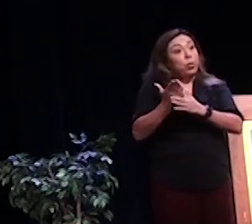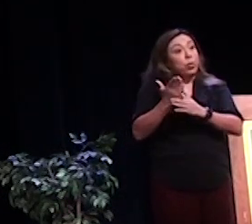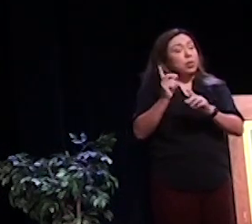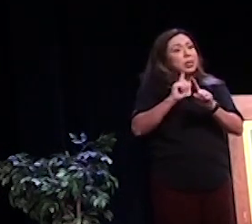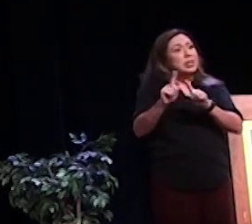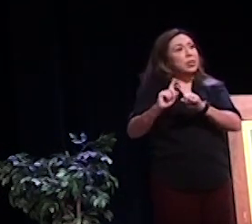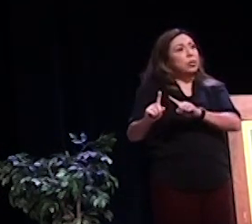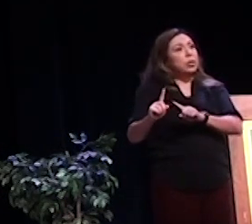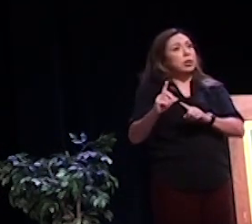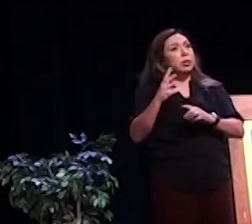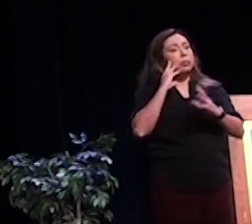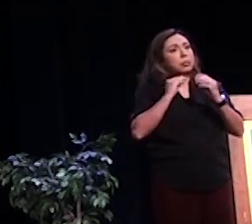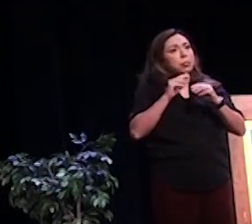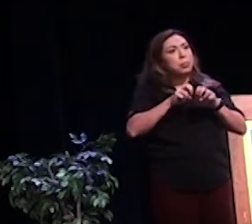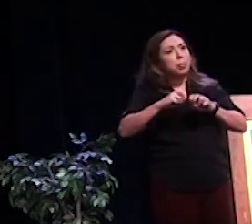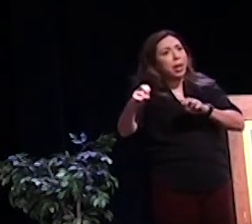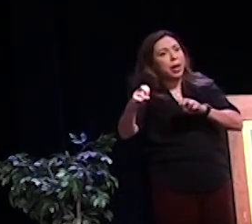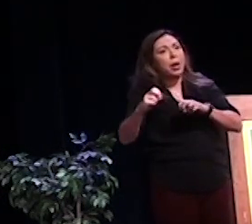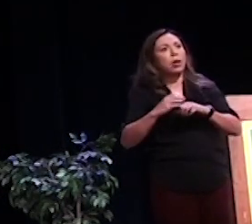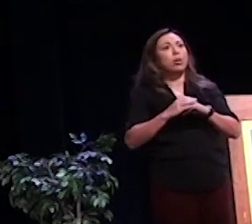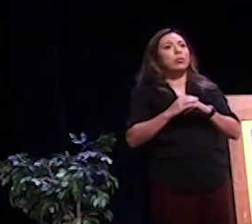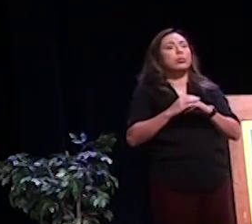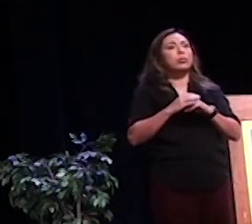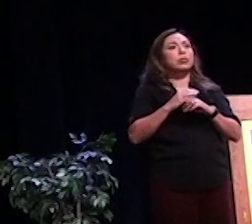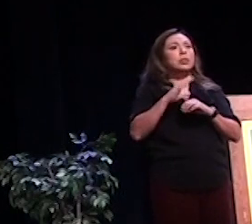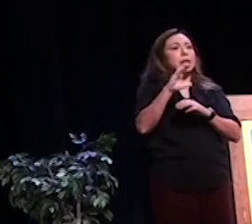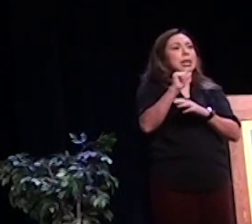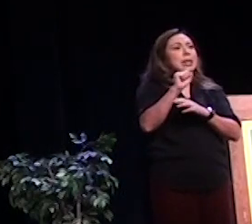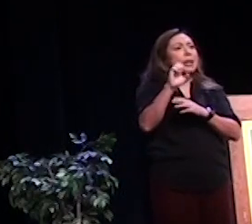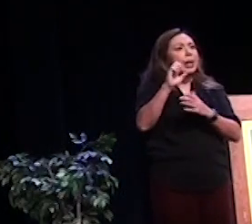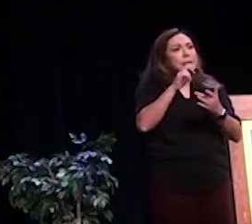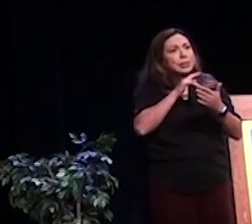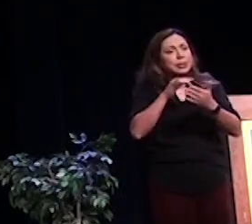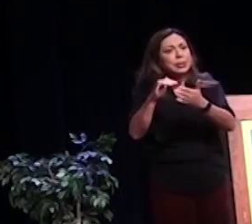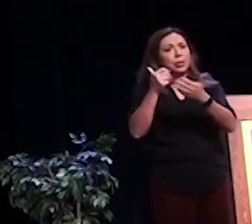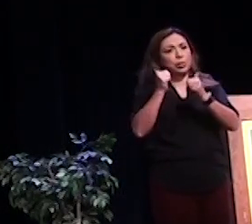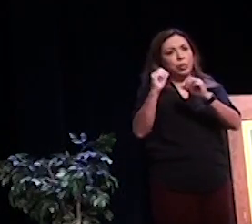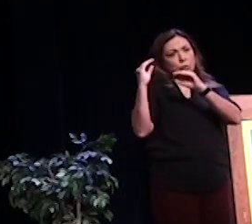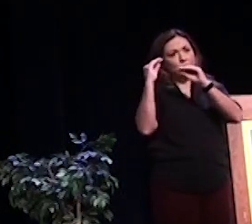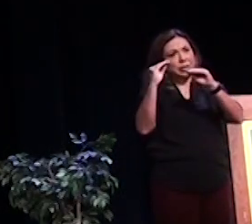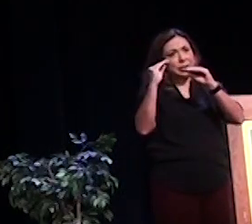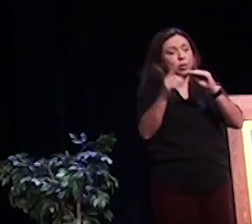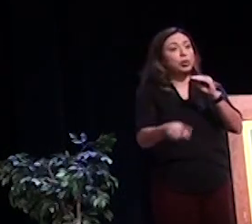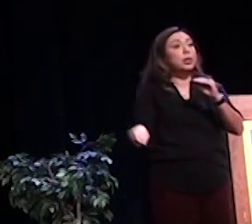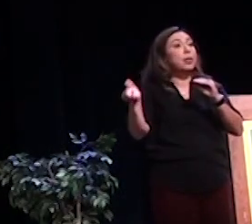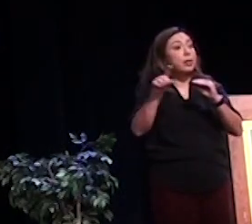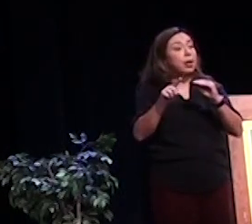panels and case studies to teach them about